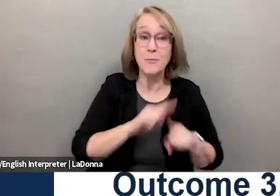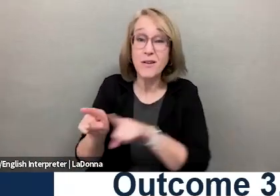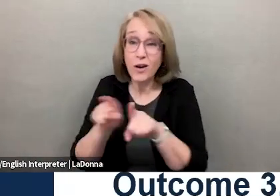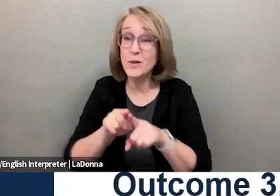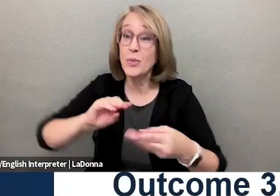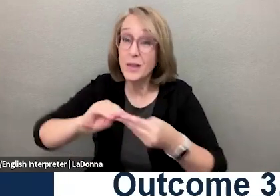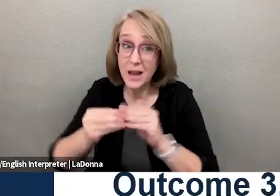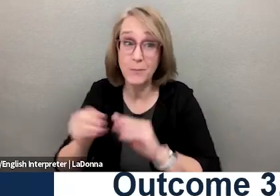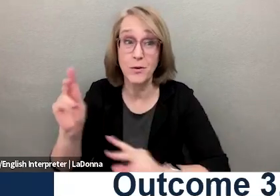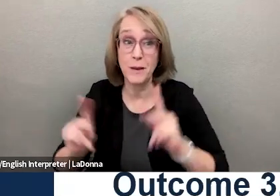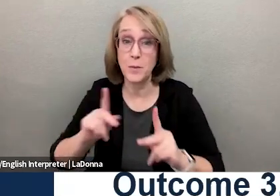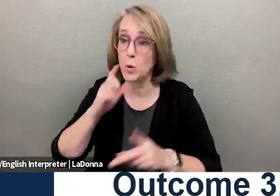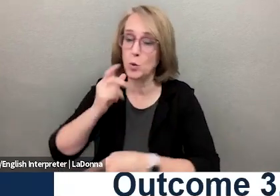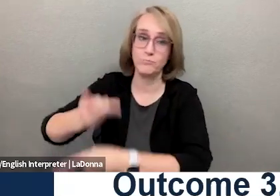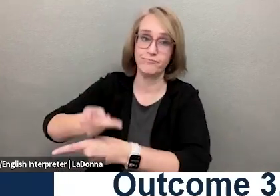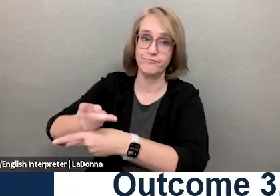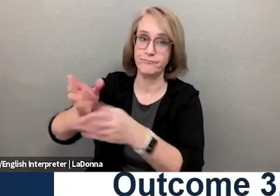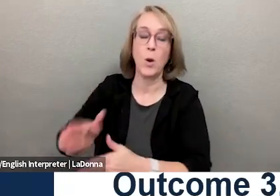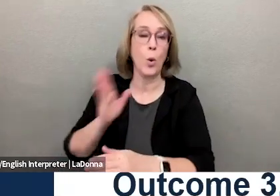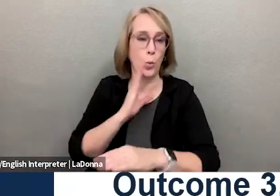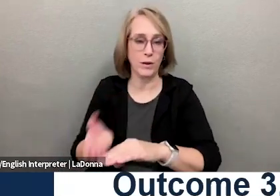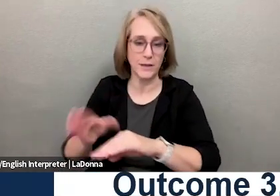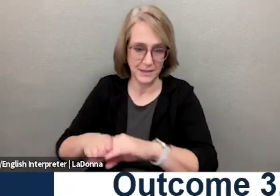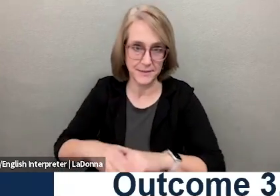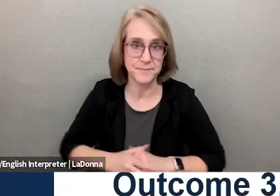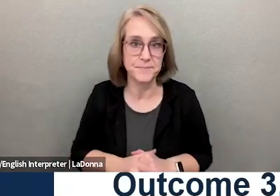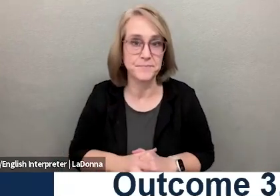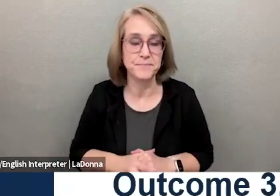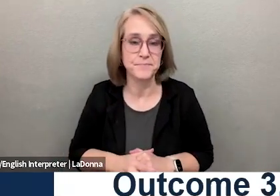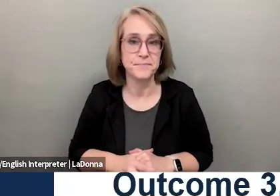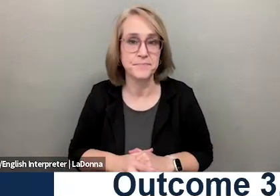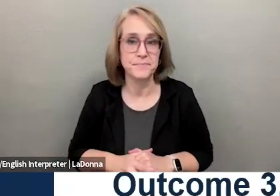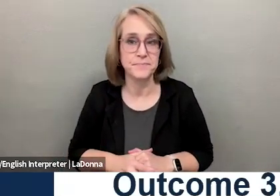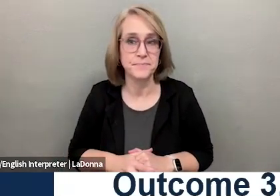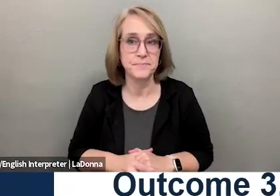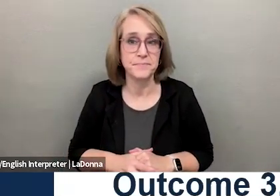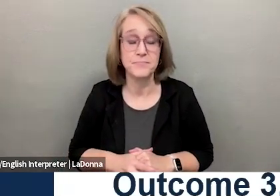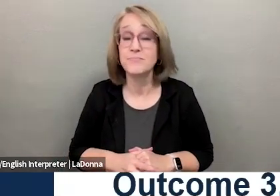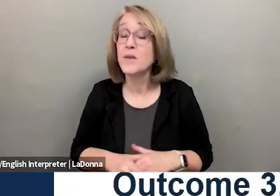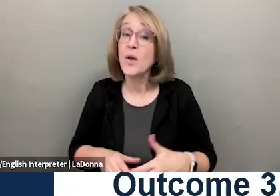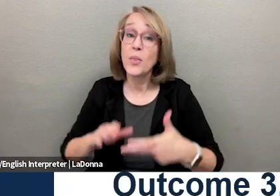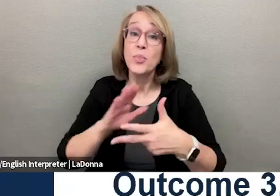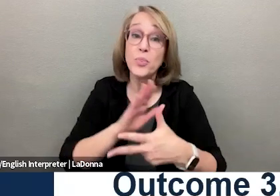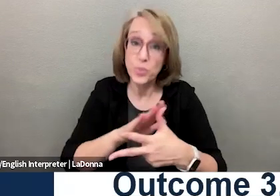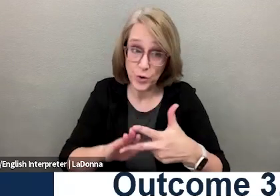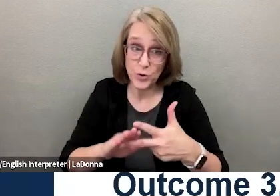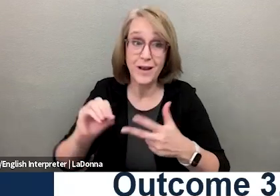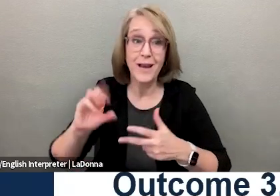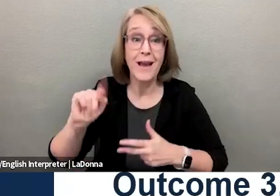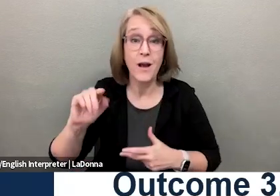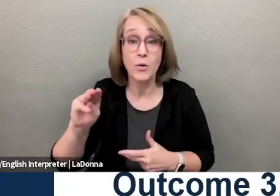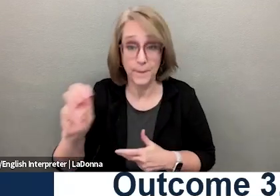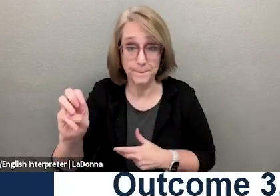Thirdly is really looking at ensuring that the Older Americans Act includes opportunities to expand and also enhance